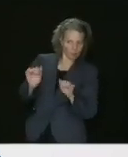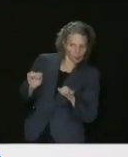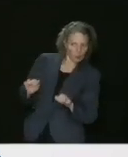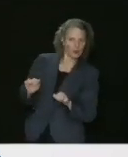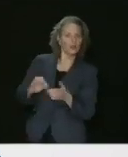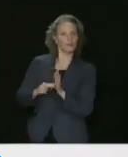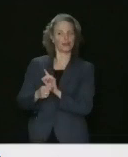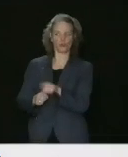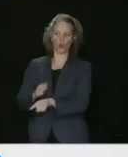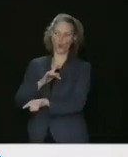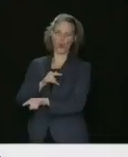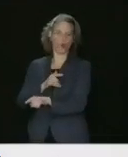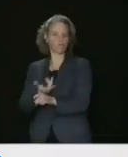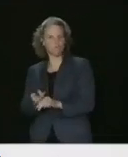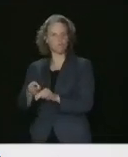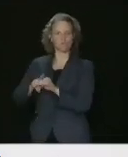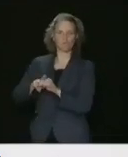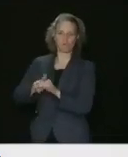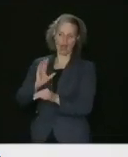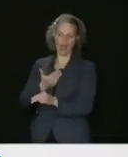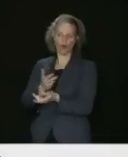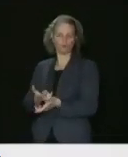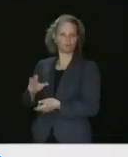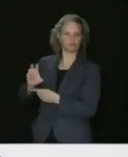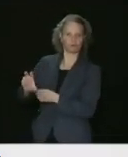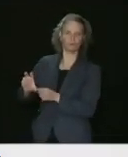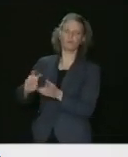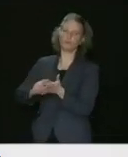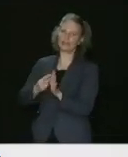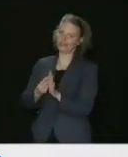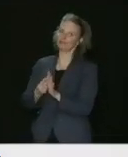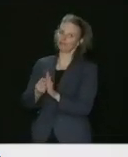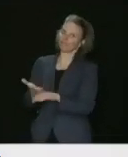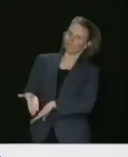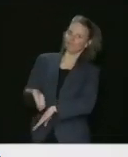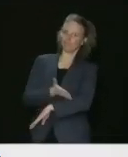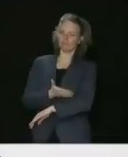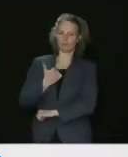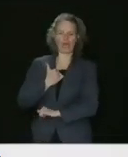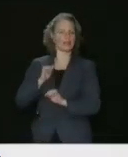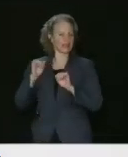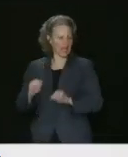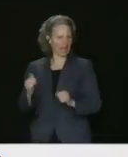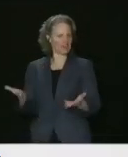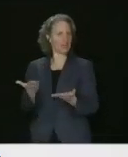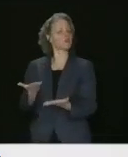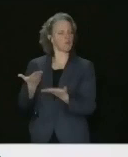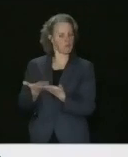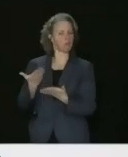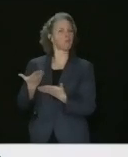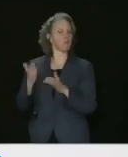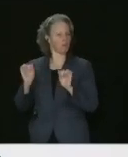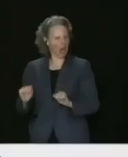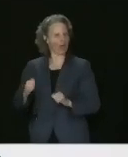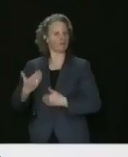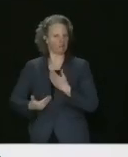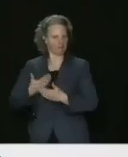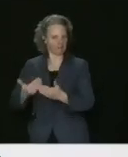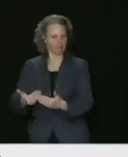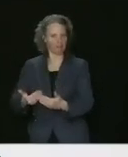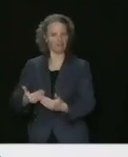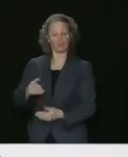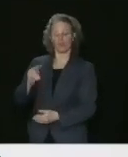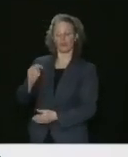key supply chain investment that we are doing to improve resilience here at home in Canada. The